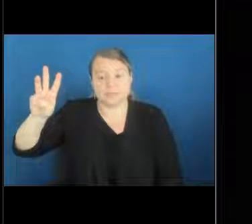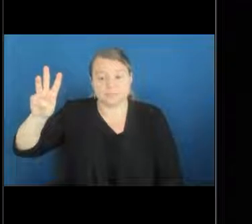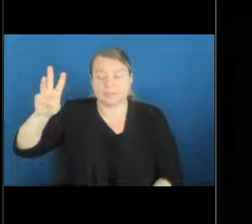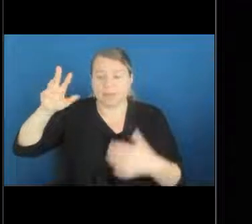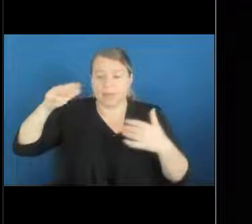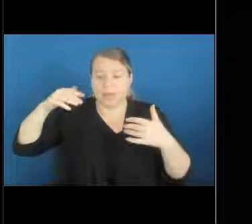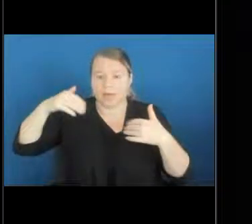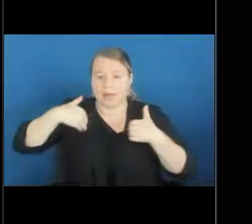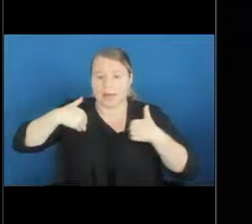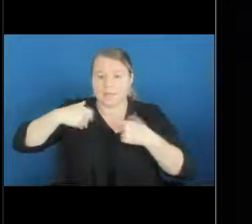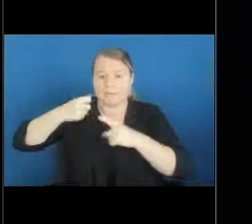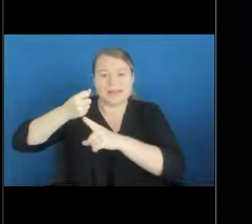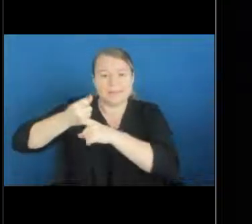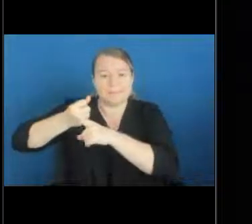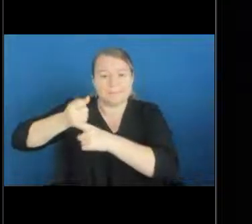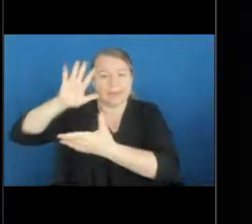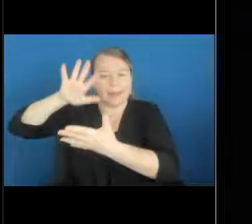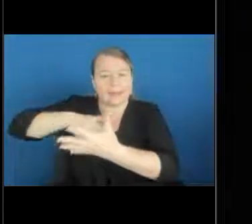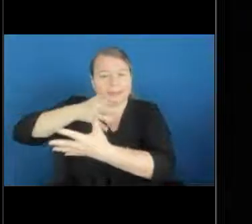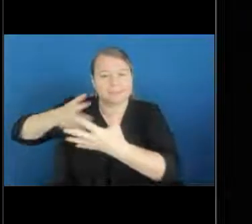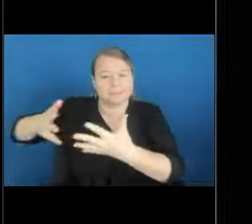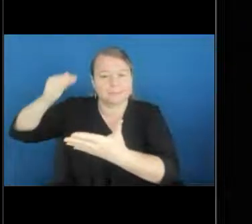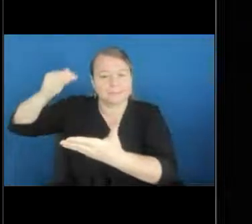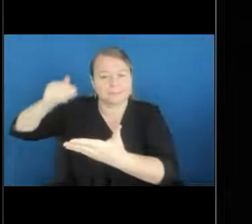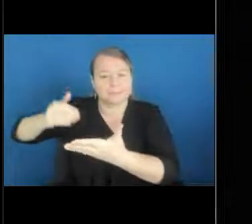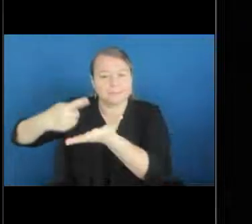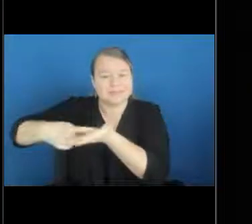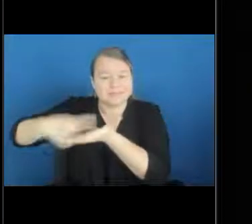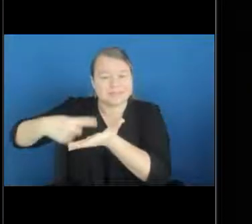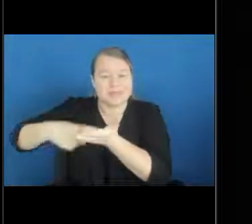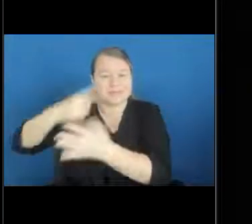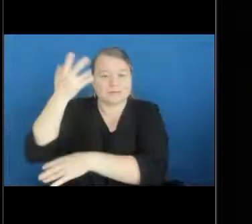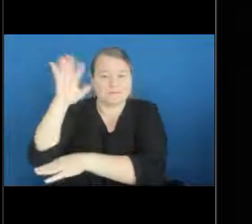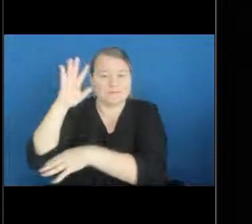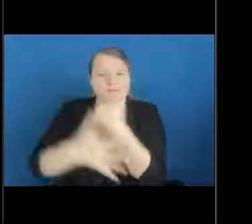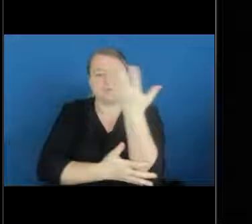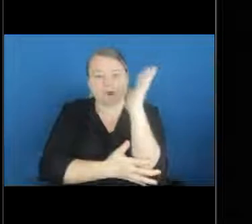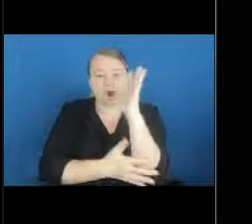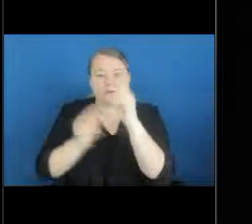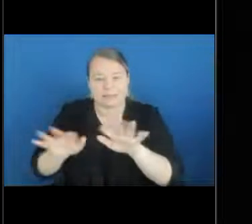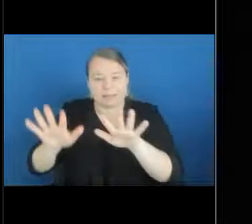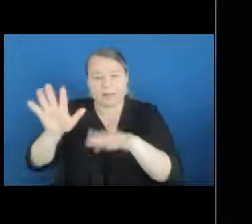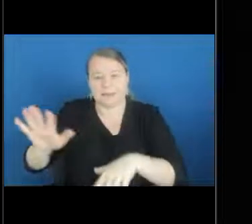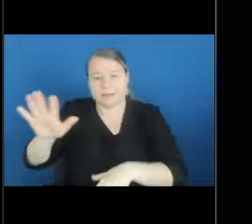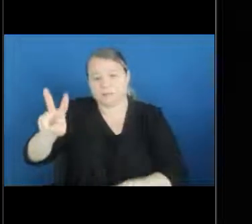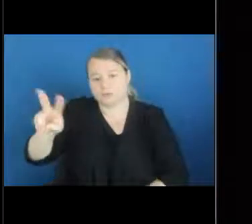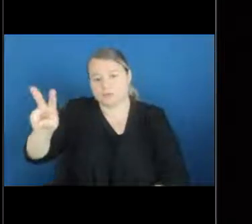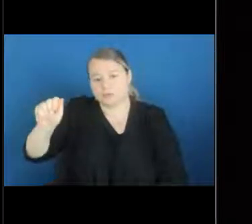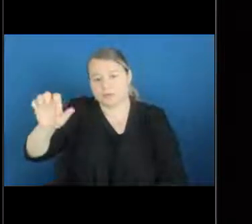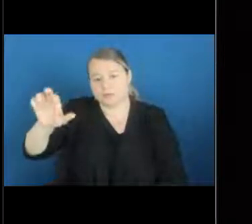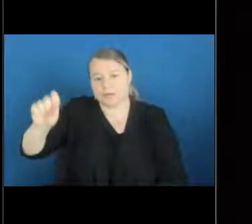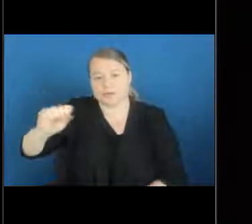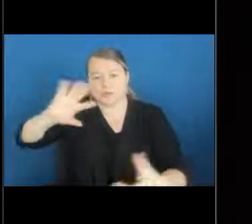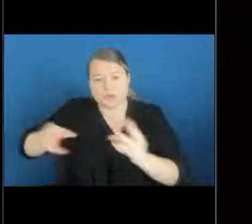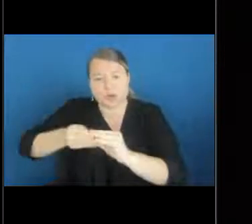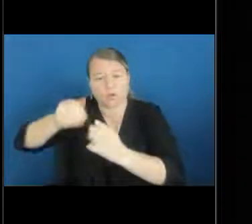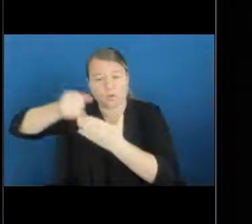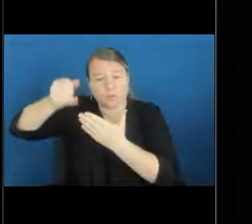impacts table, and it talks about forest land about 22 acres. The total project area, just as a